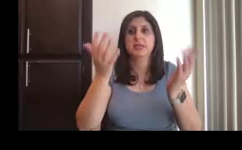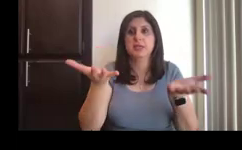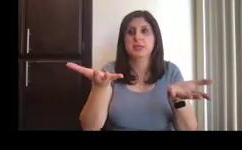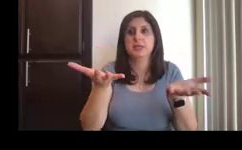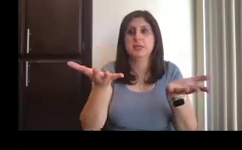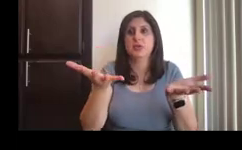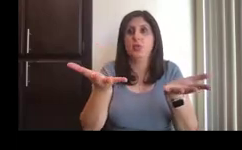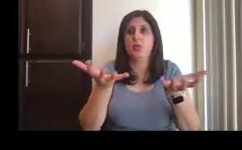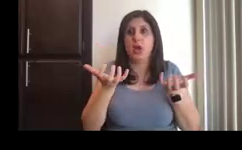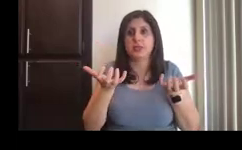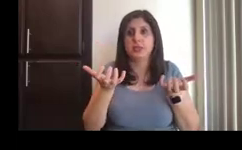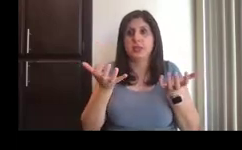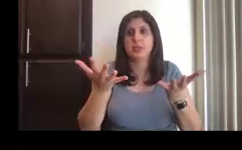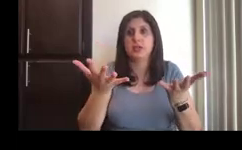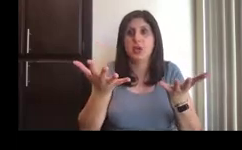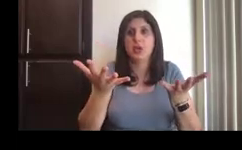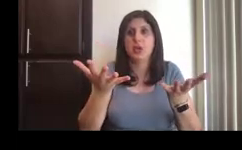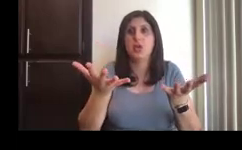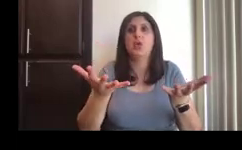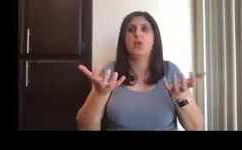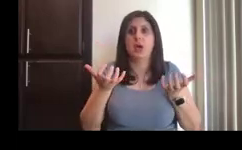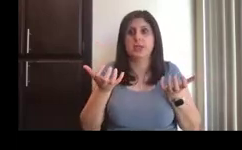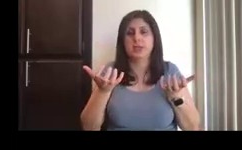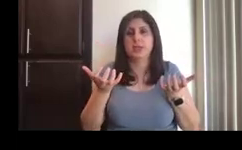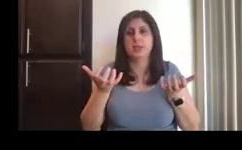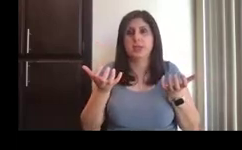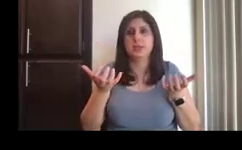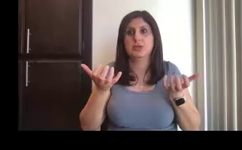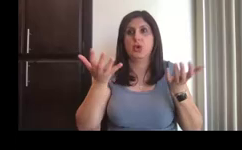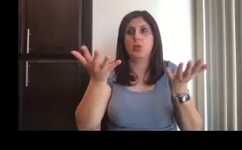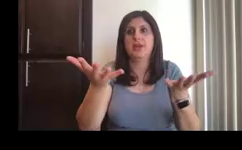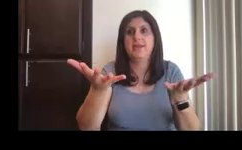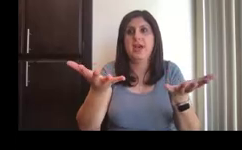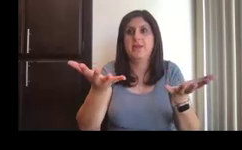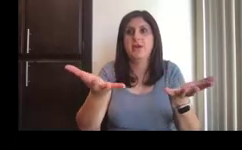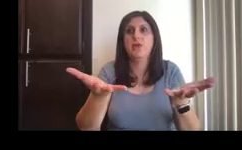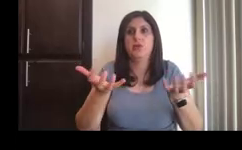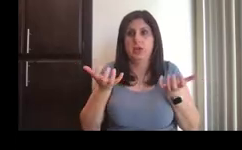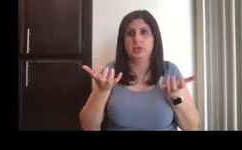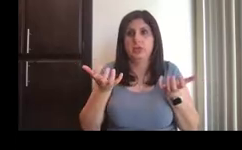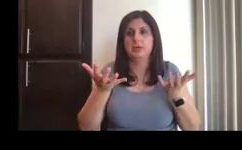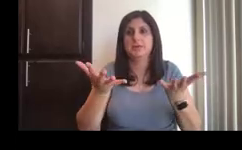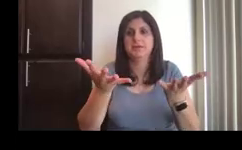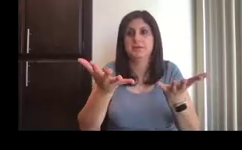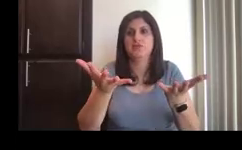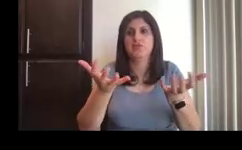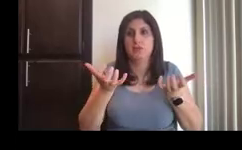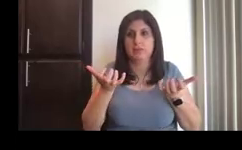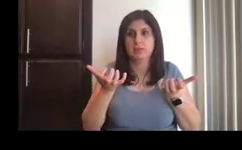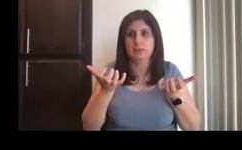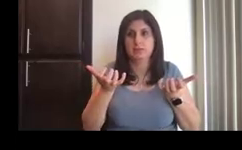want. So want. Want. Open 5. Want.